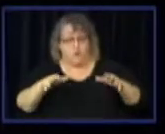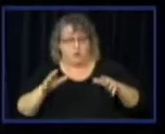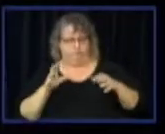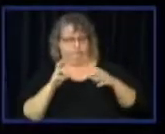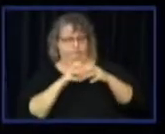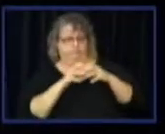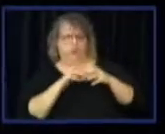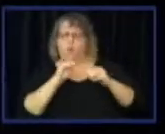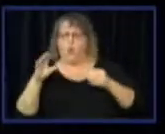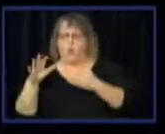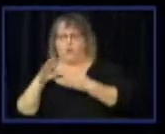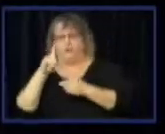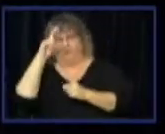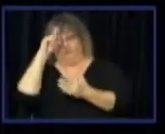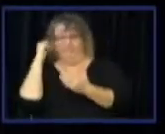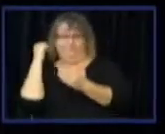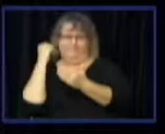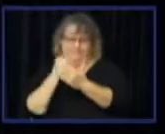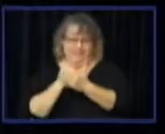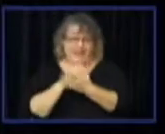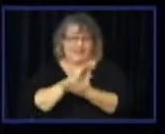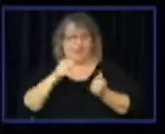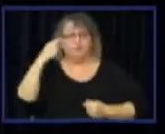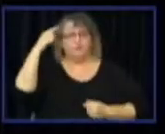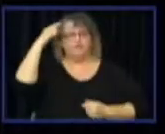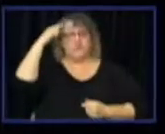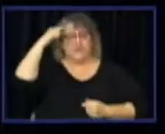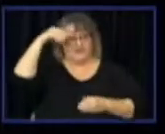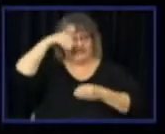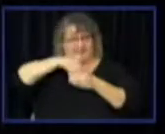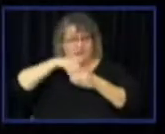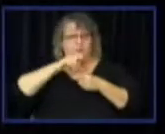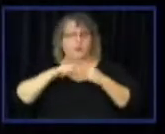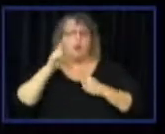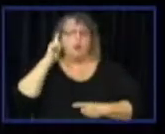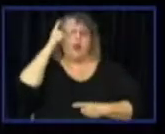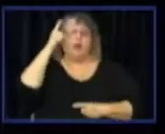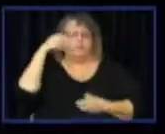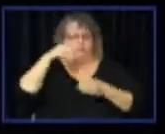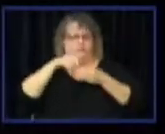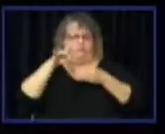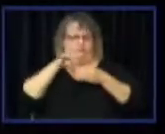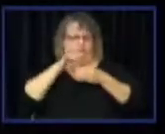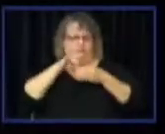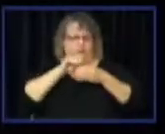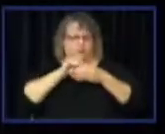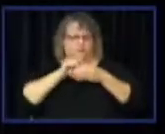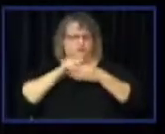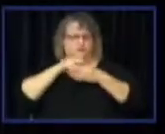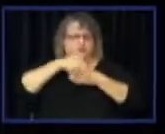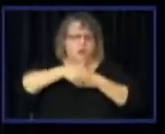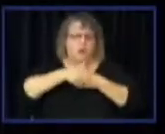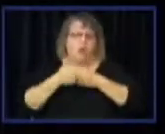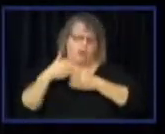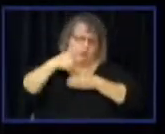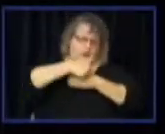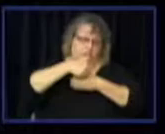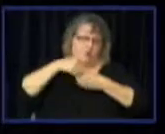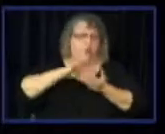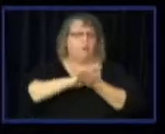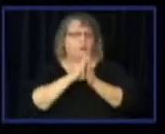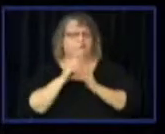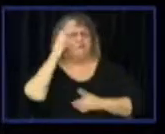previously damaged. And that seems to cause this deterioration 10 to 15 years later that can lead to